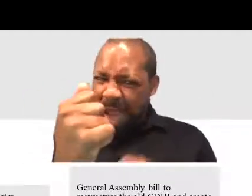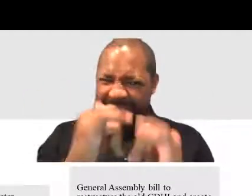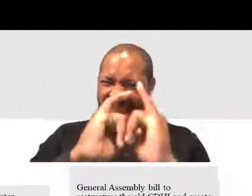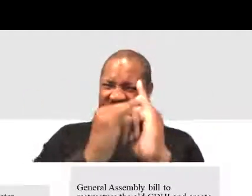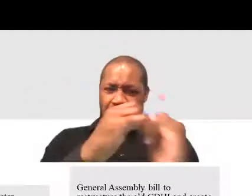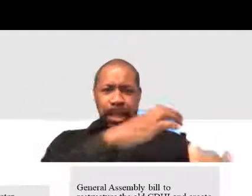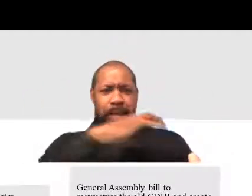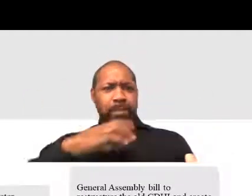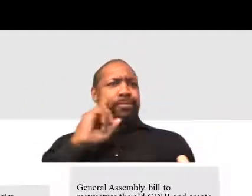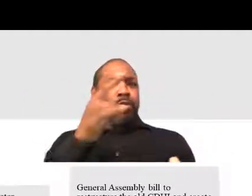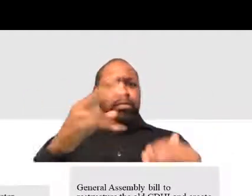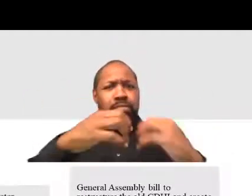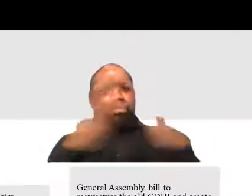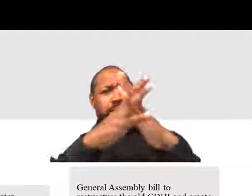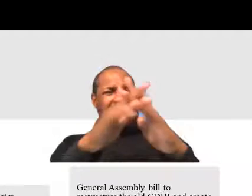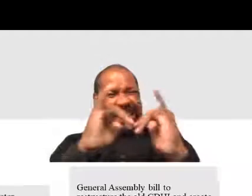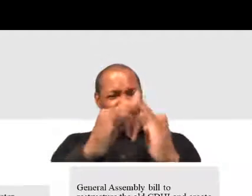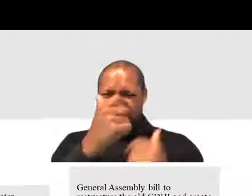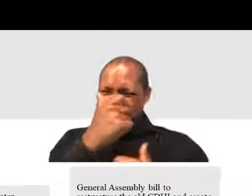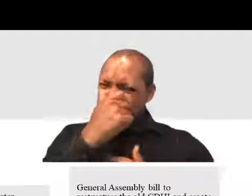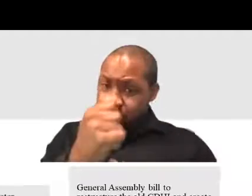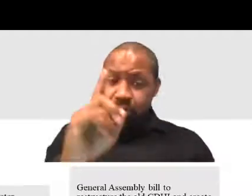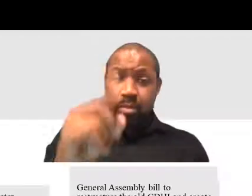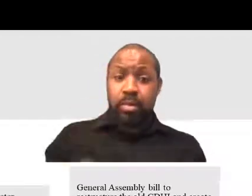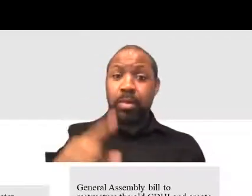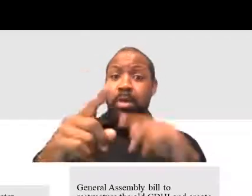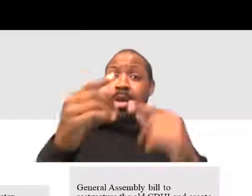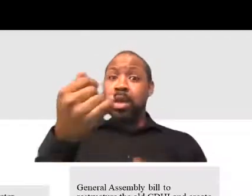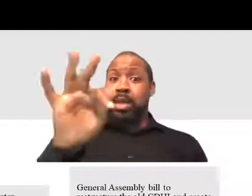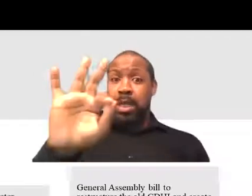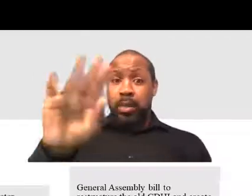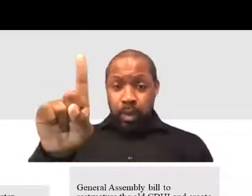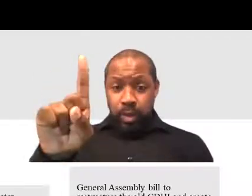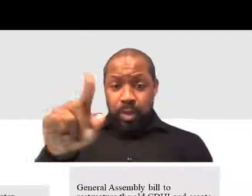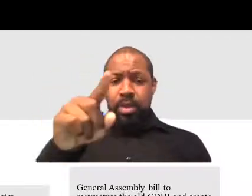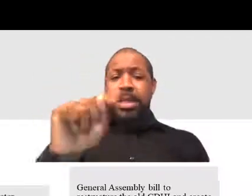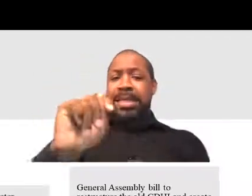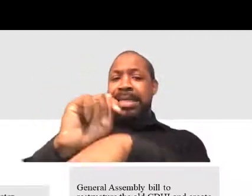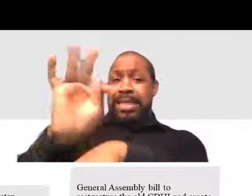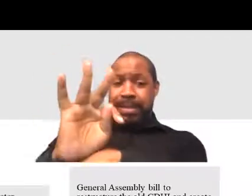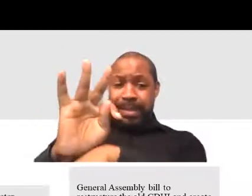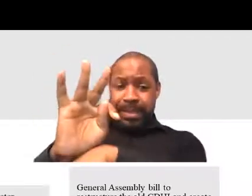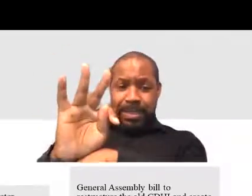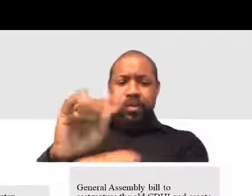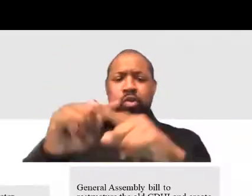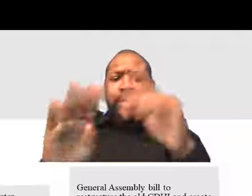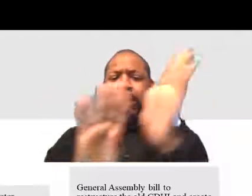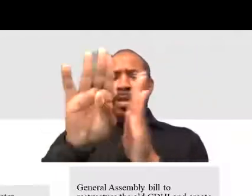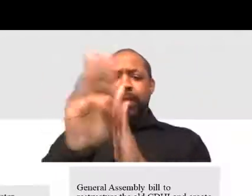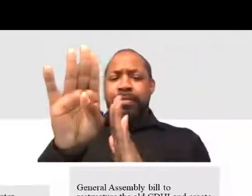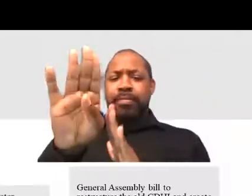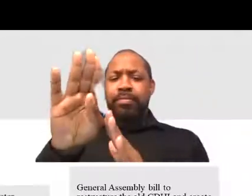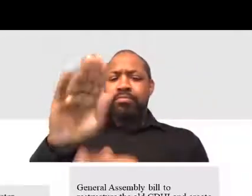That was the year that was established. And it's interesting because the commission was set